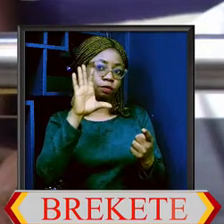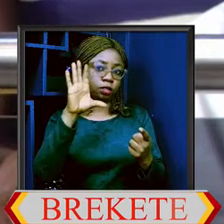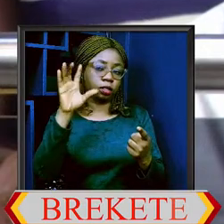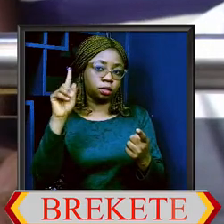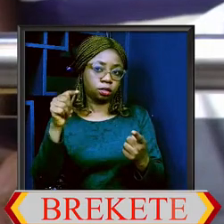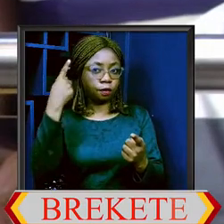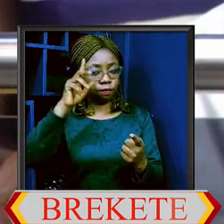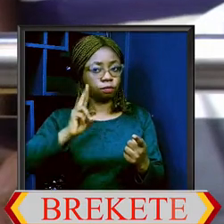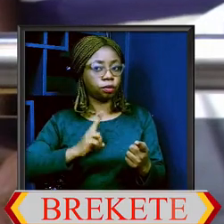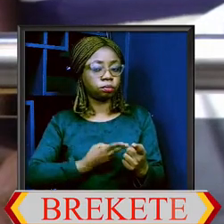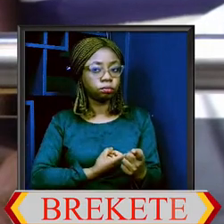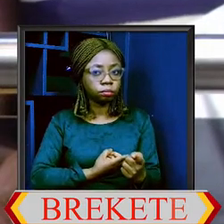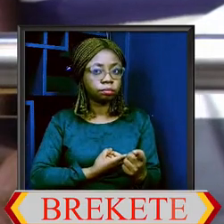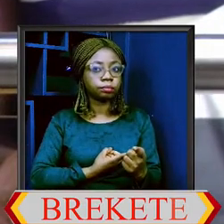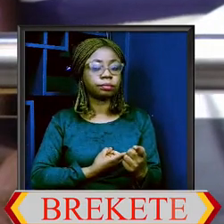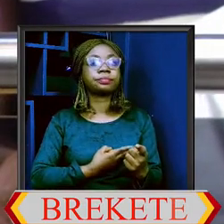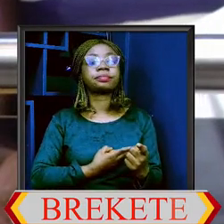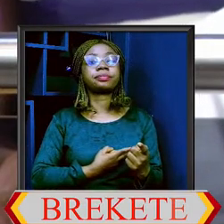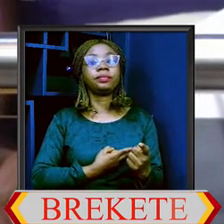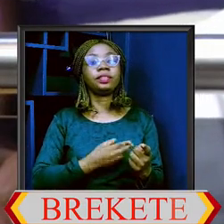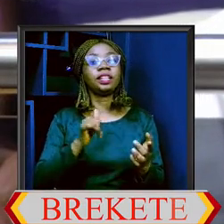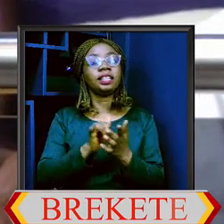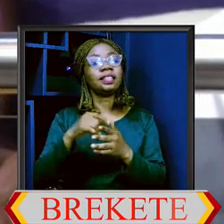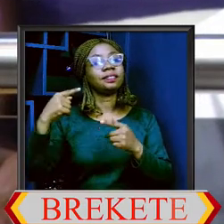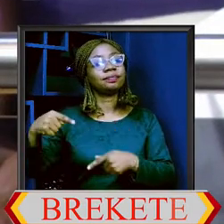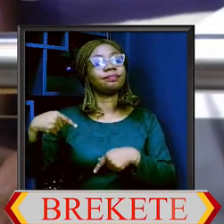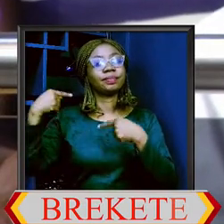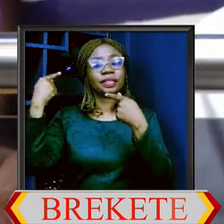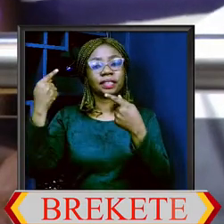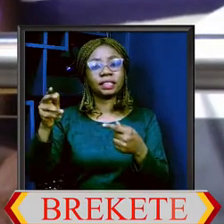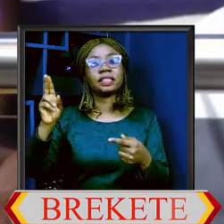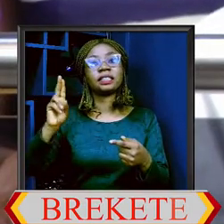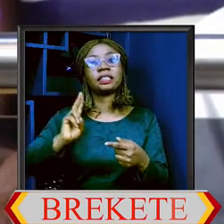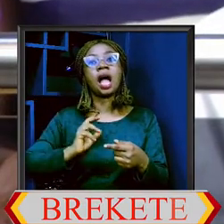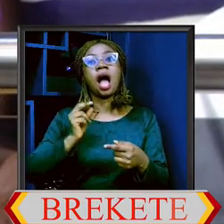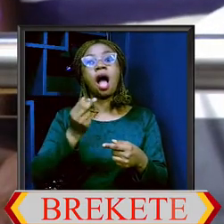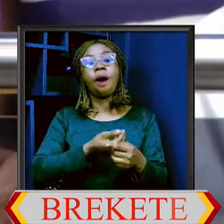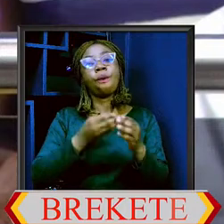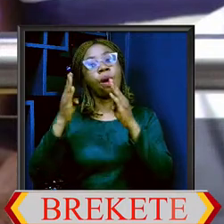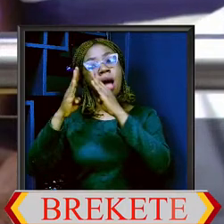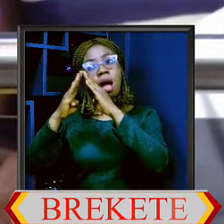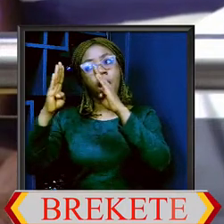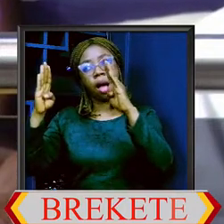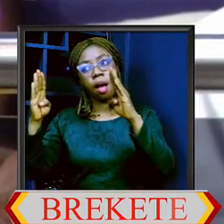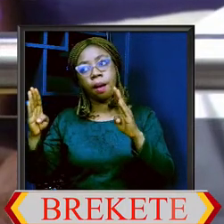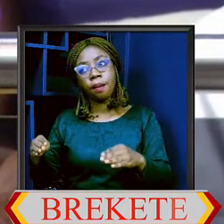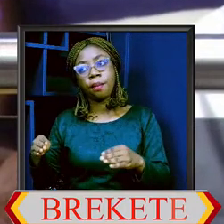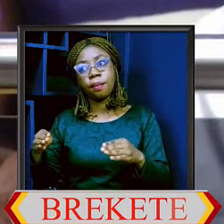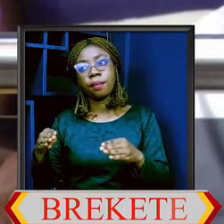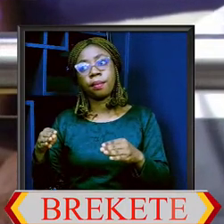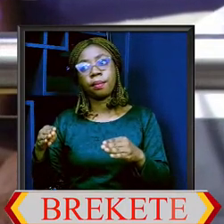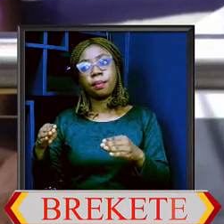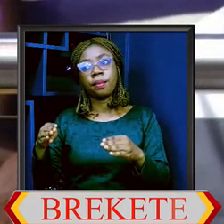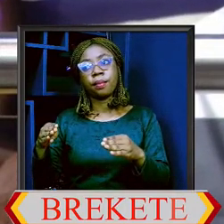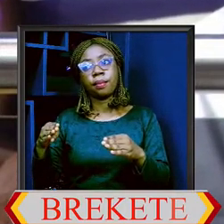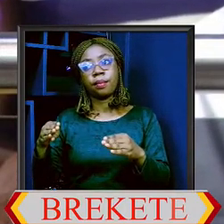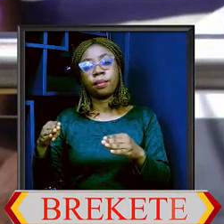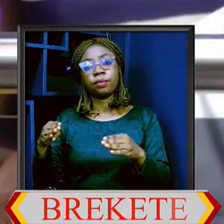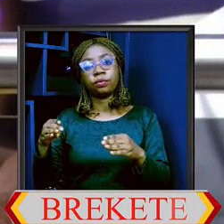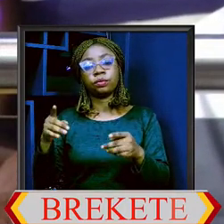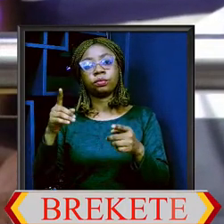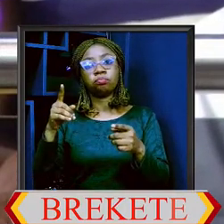our behalf that since our accommodation has been marked for